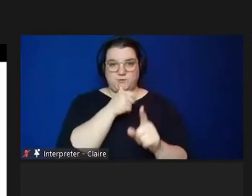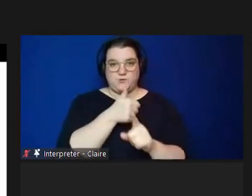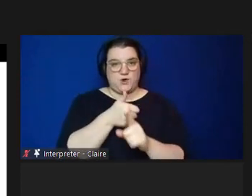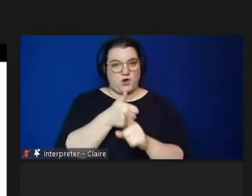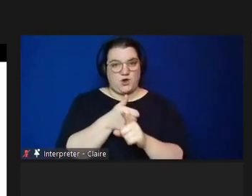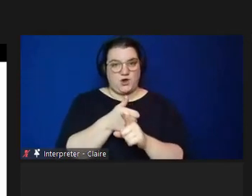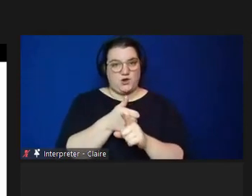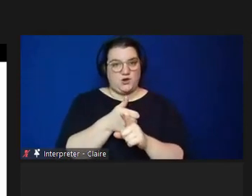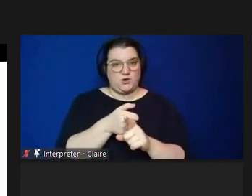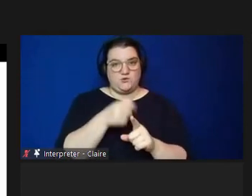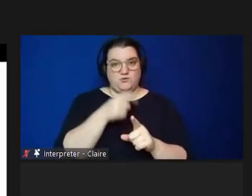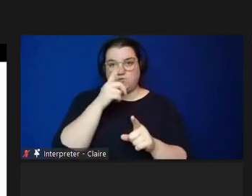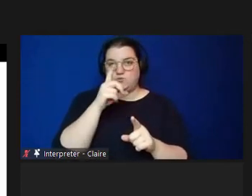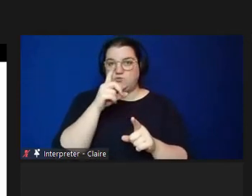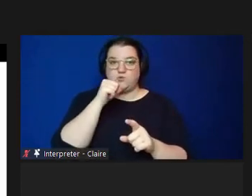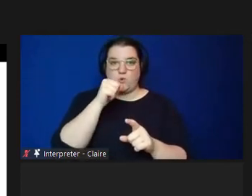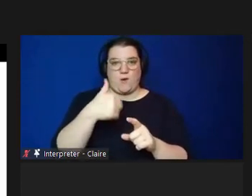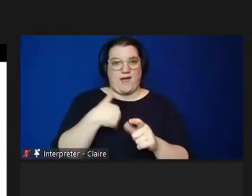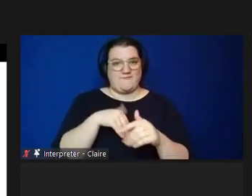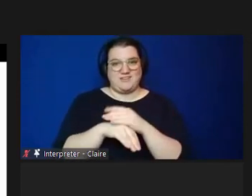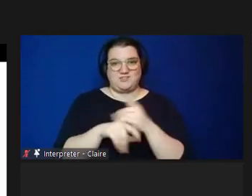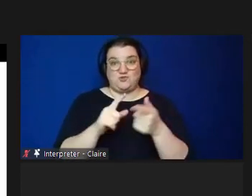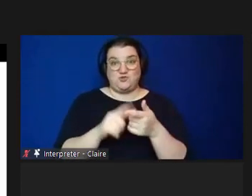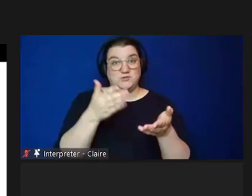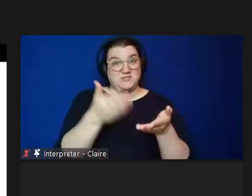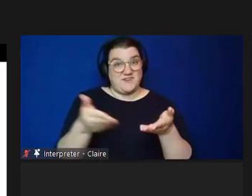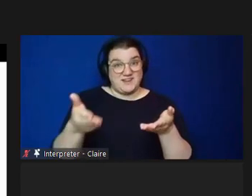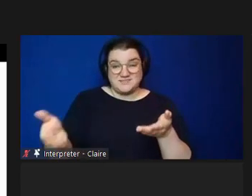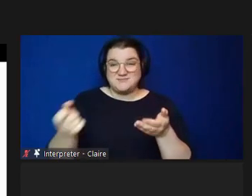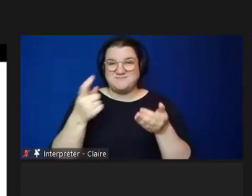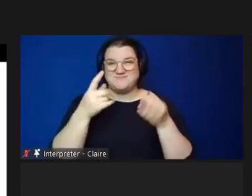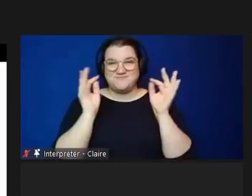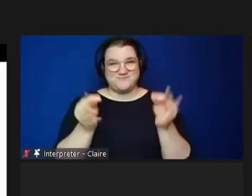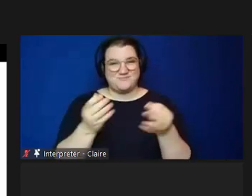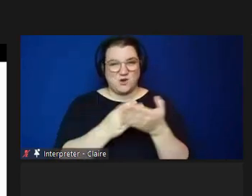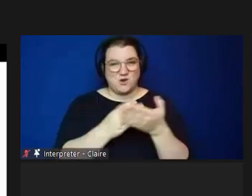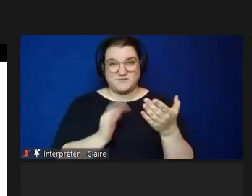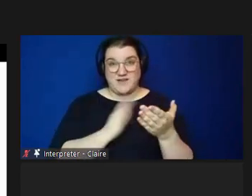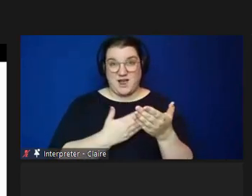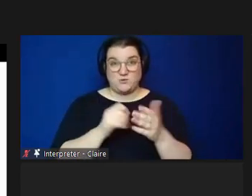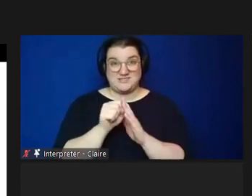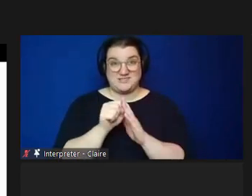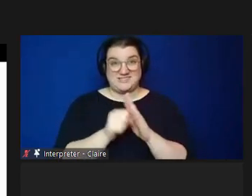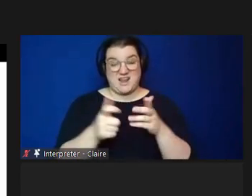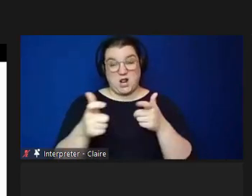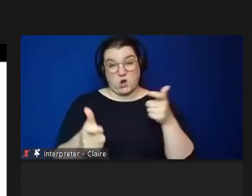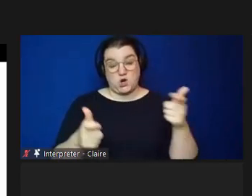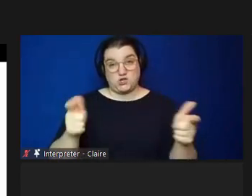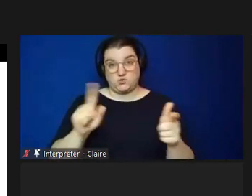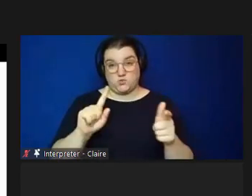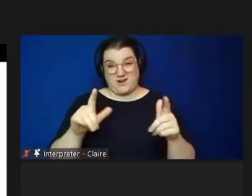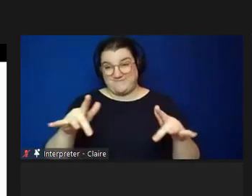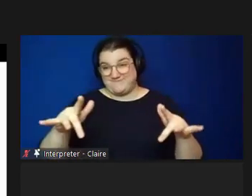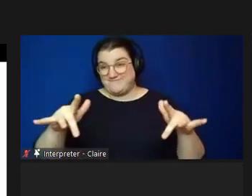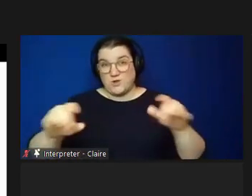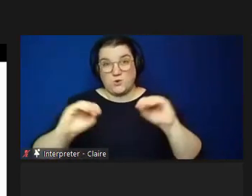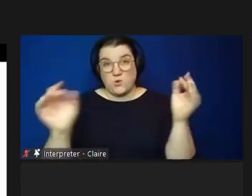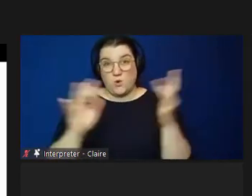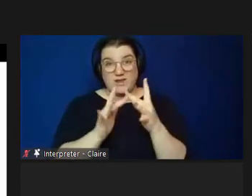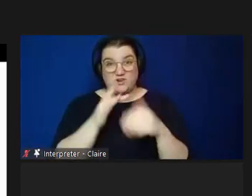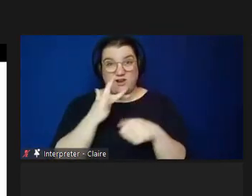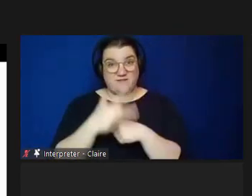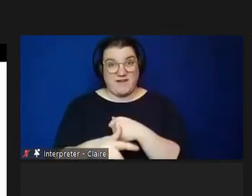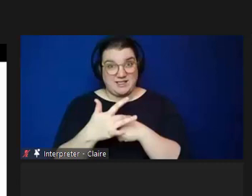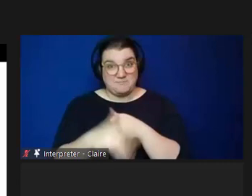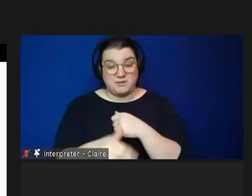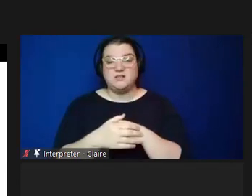do not have access to devices. There are certainly parts of our large state where internet is not available. And so that has been